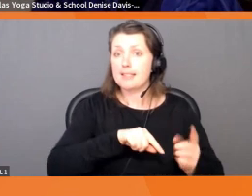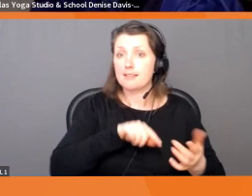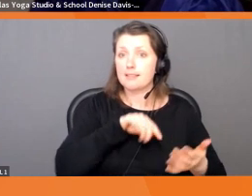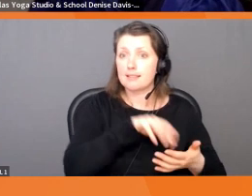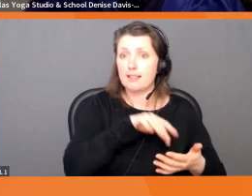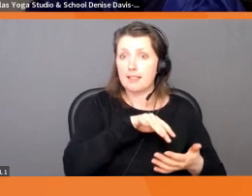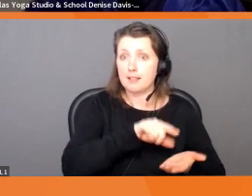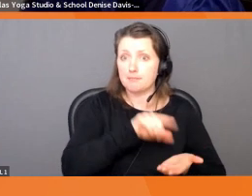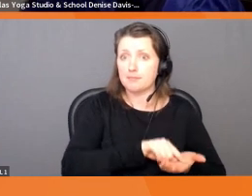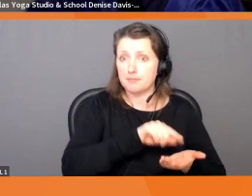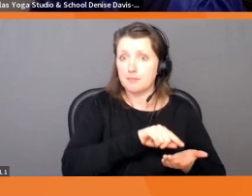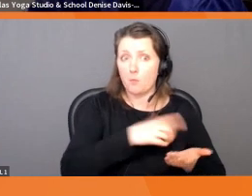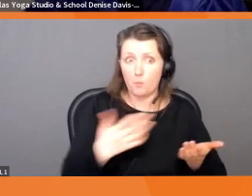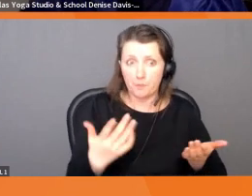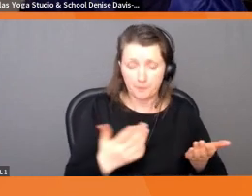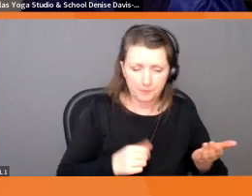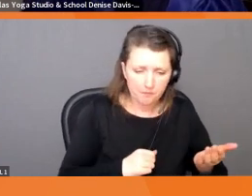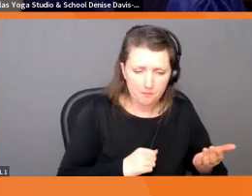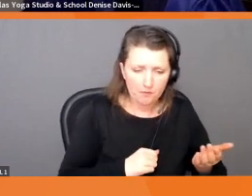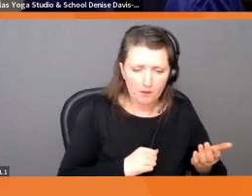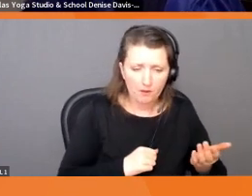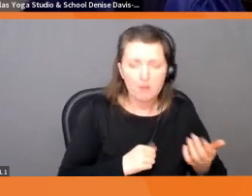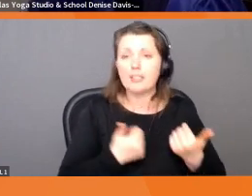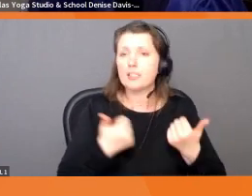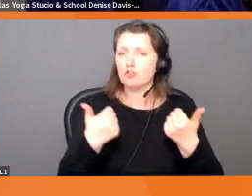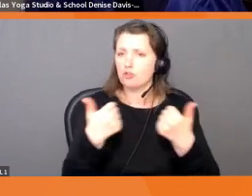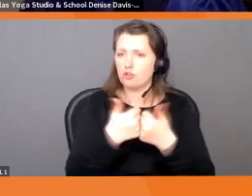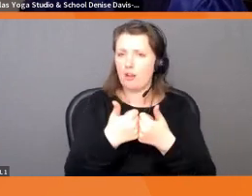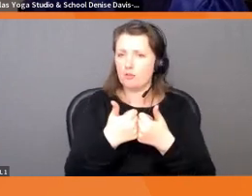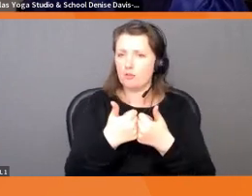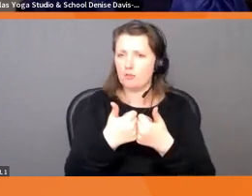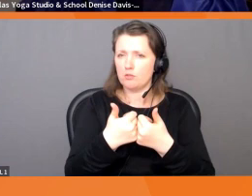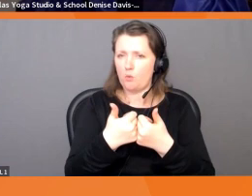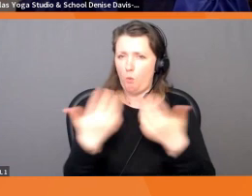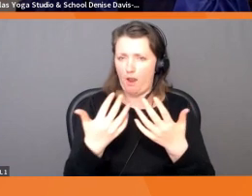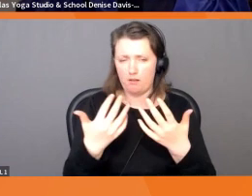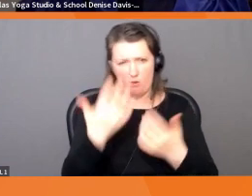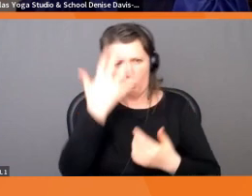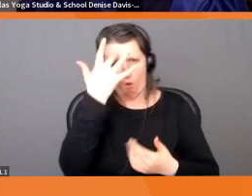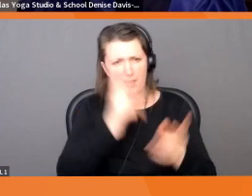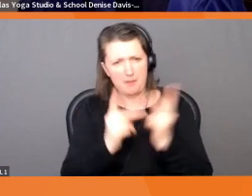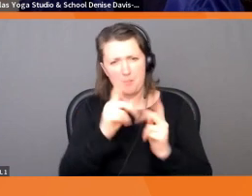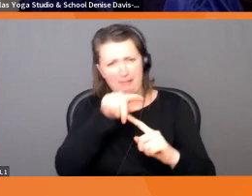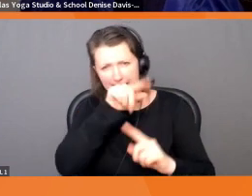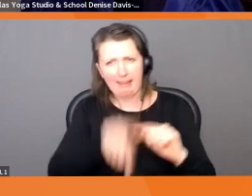about a couple of the biggest challenges to accessing self-care is